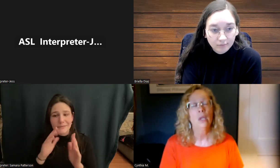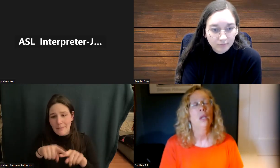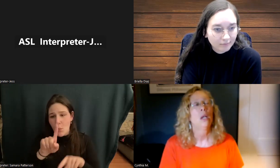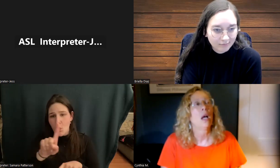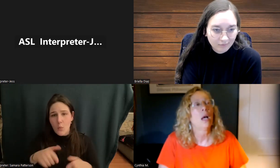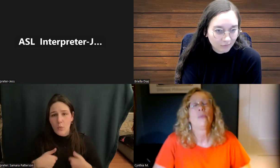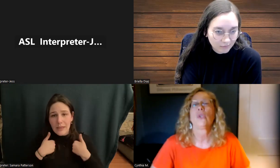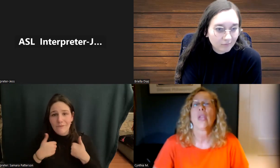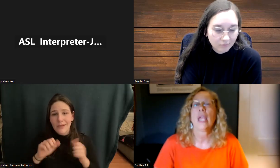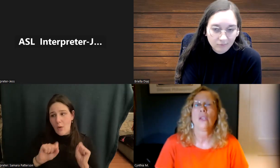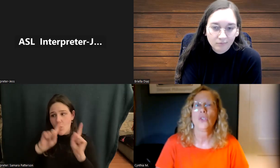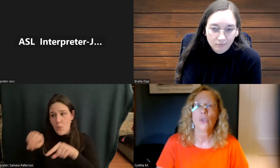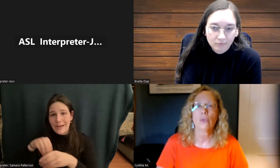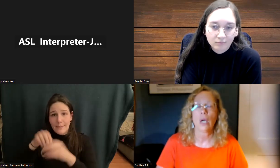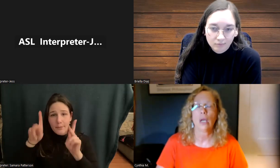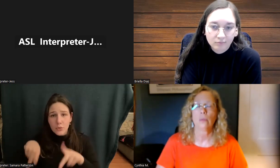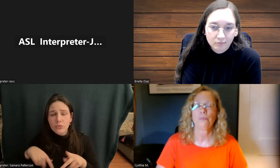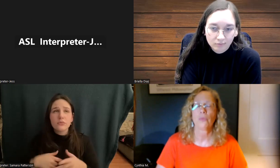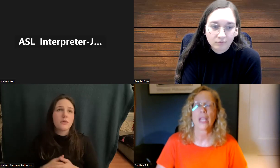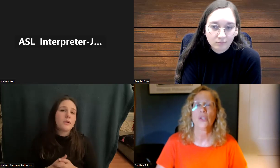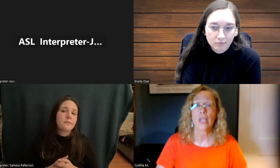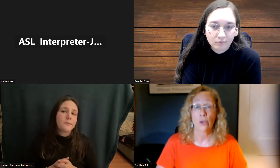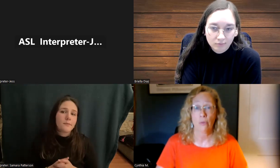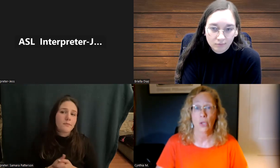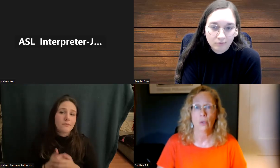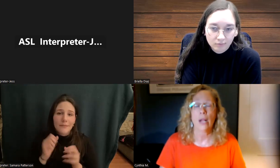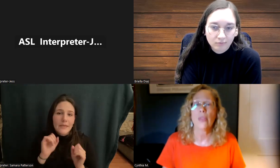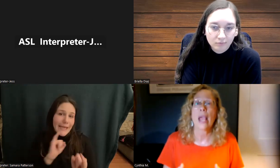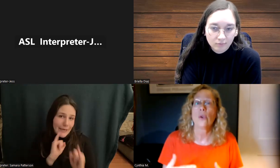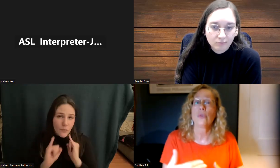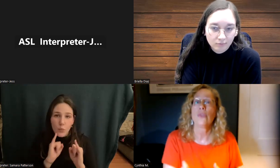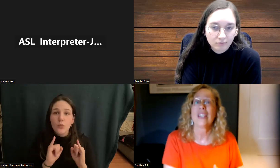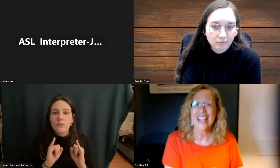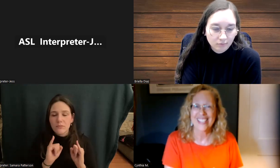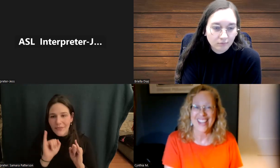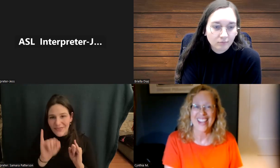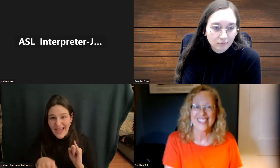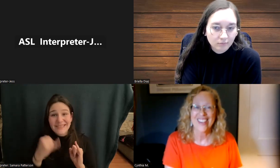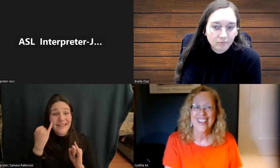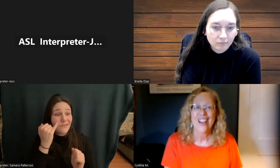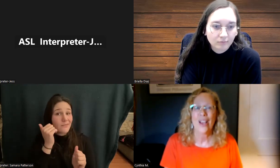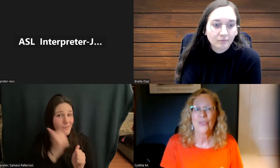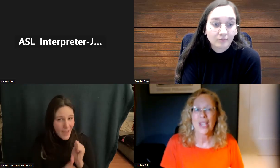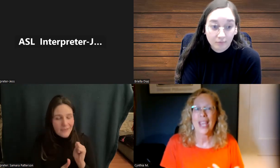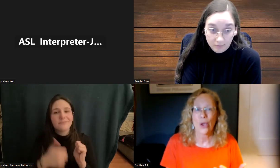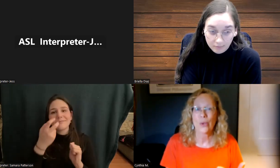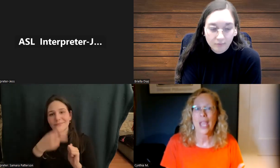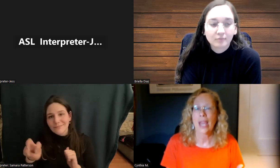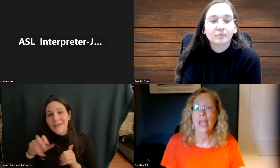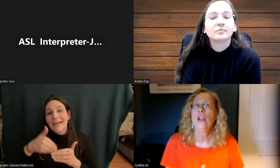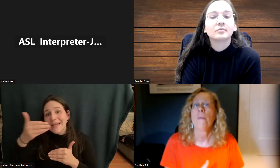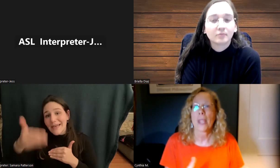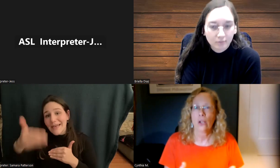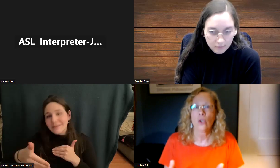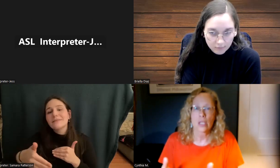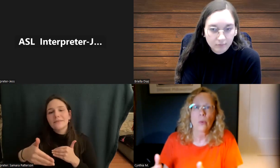live. So they can do the interview, and that goes through the next stage of saying,